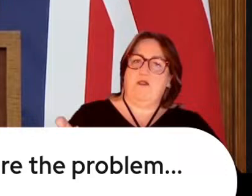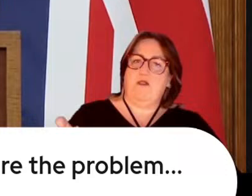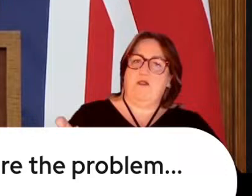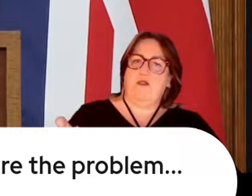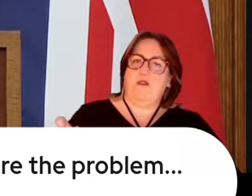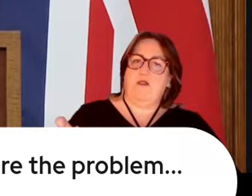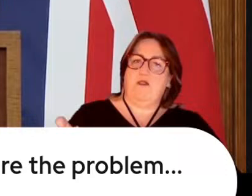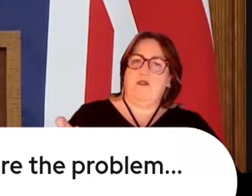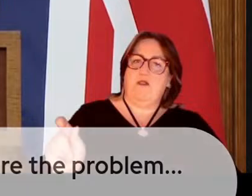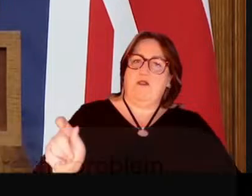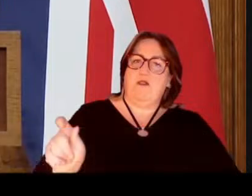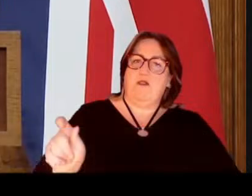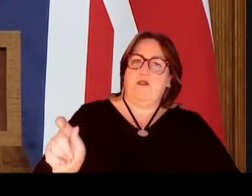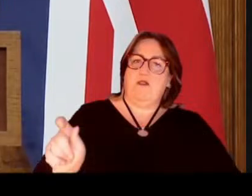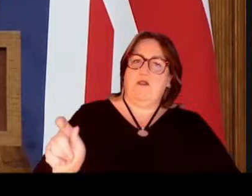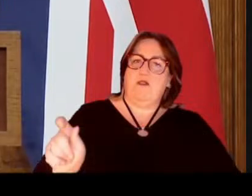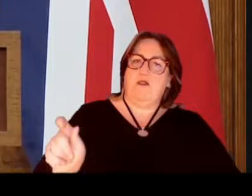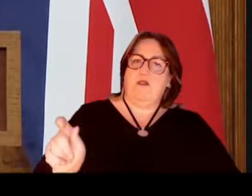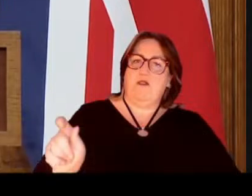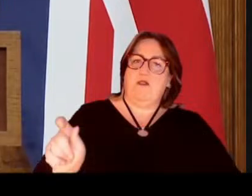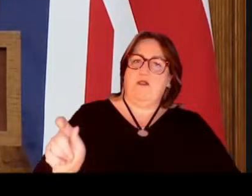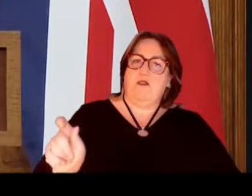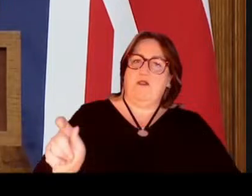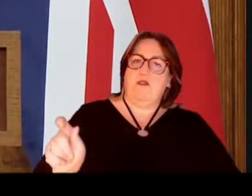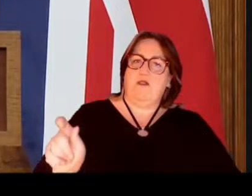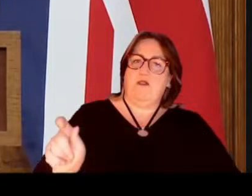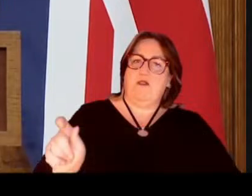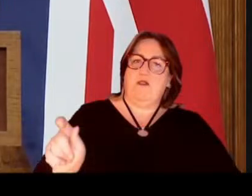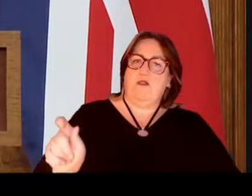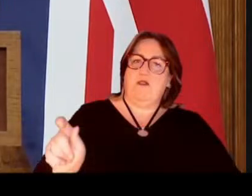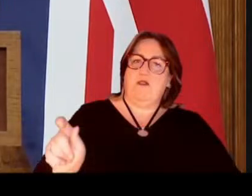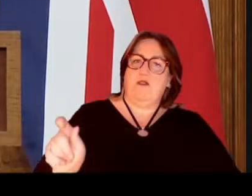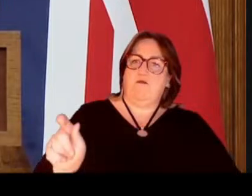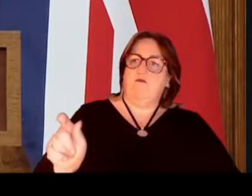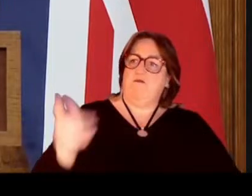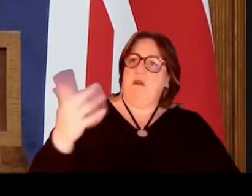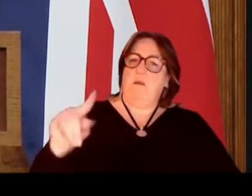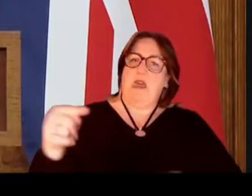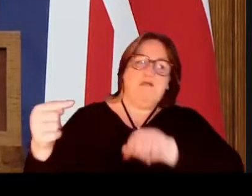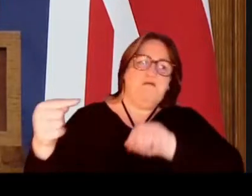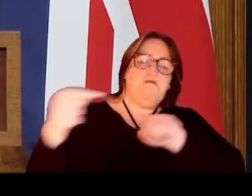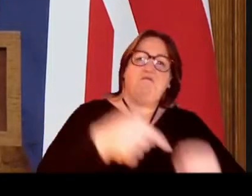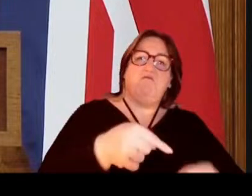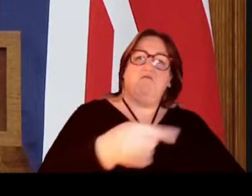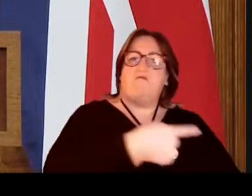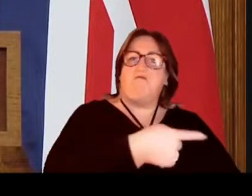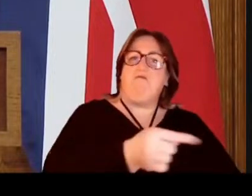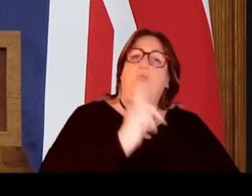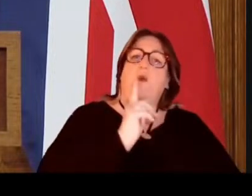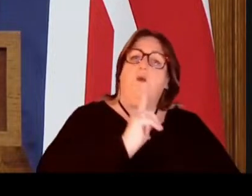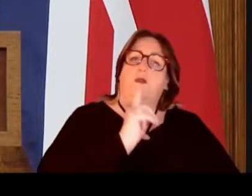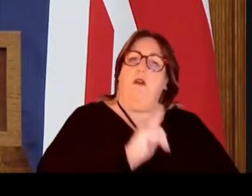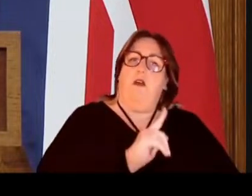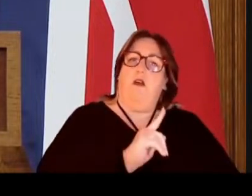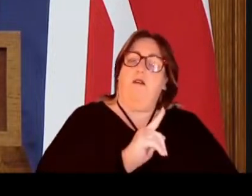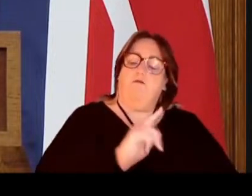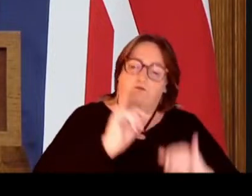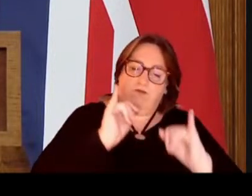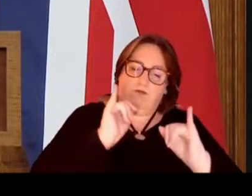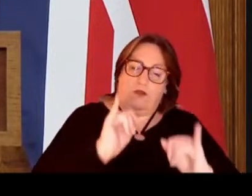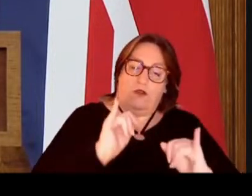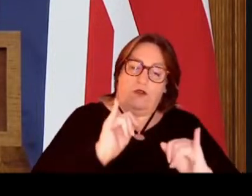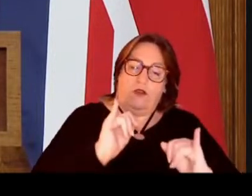commonality. I'll say no more. Please continue, Jeff. Yeah. But that is no comfort. And